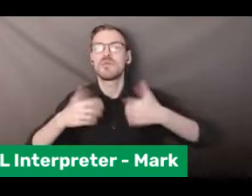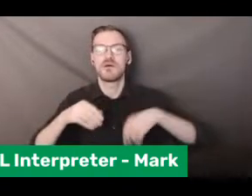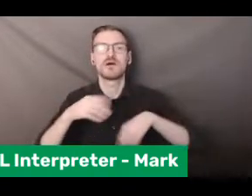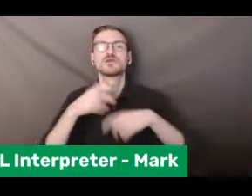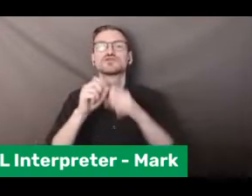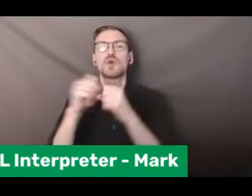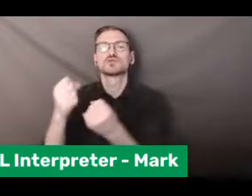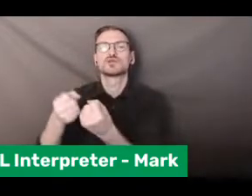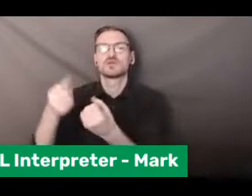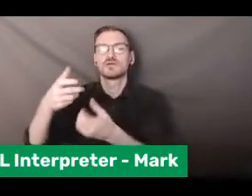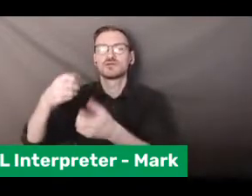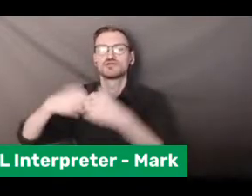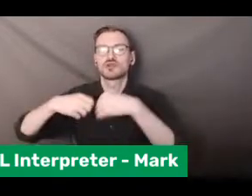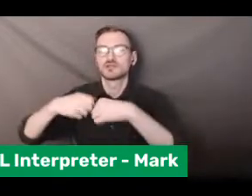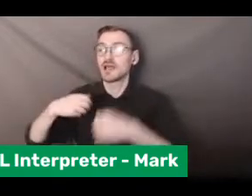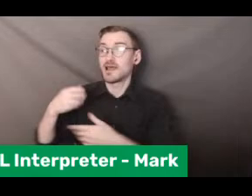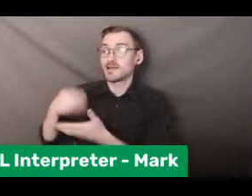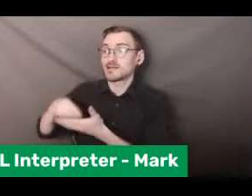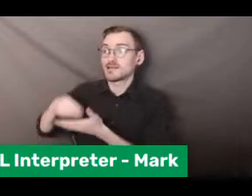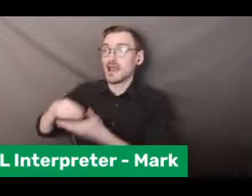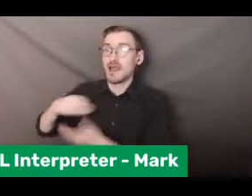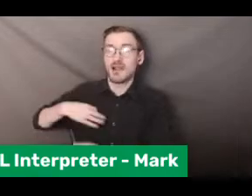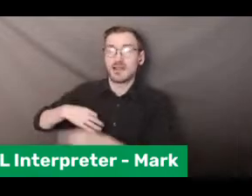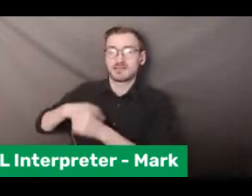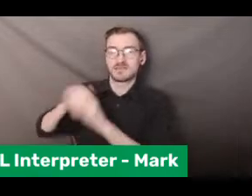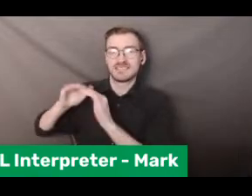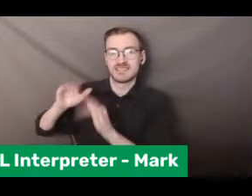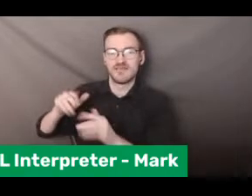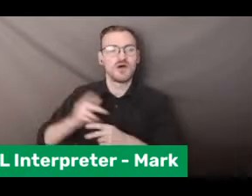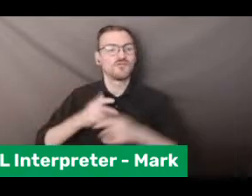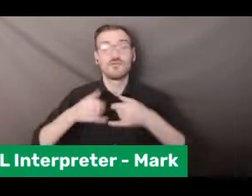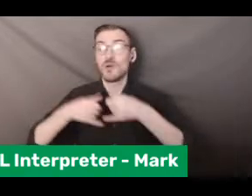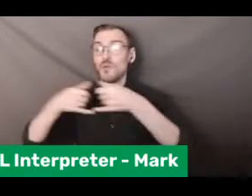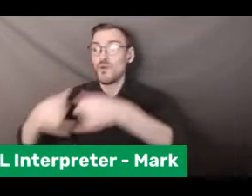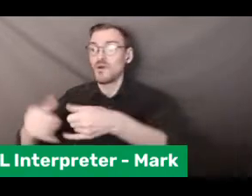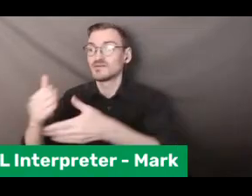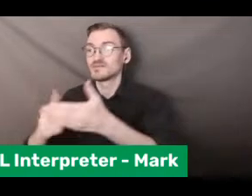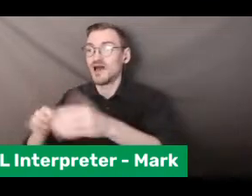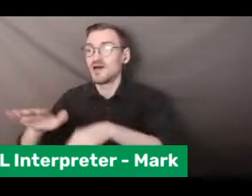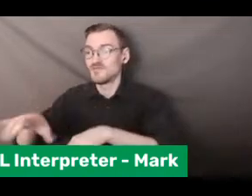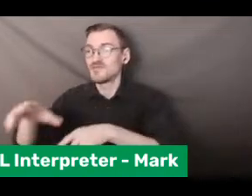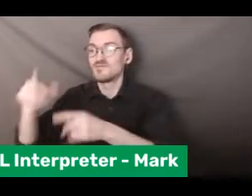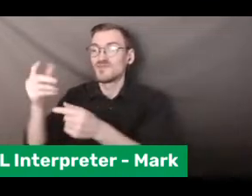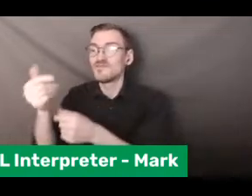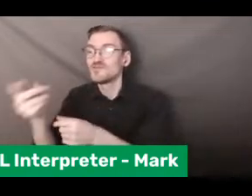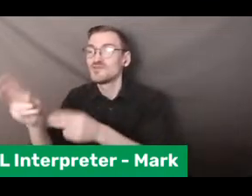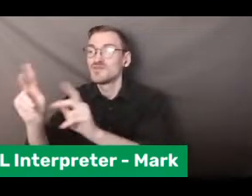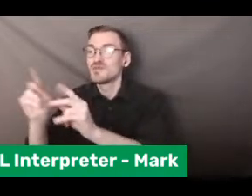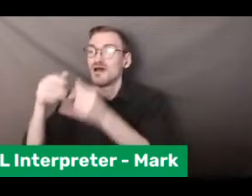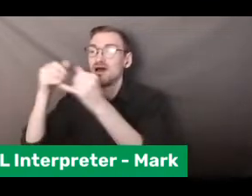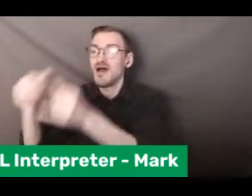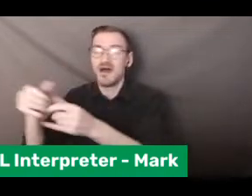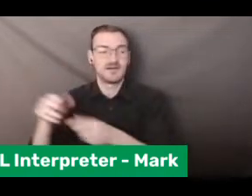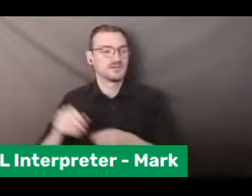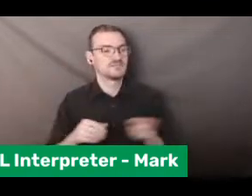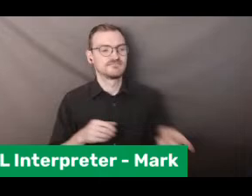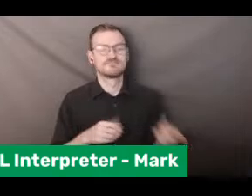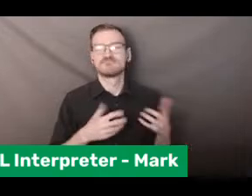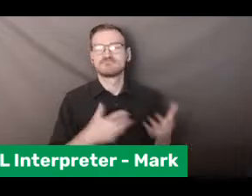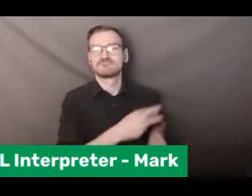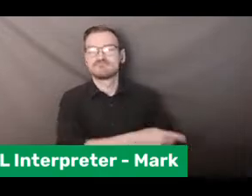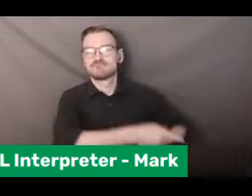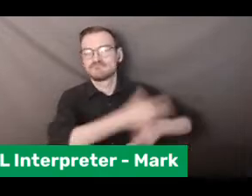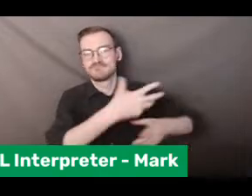awards some and takes away from others, as a system that requires people to work for the